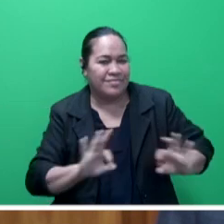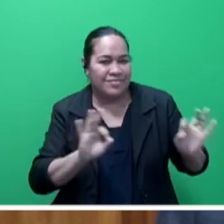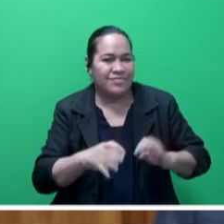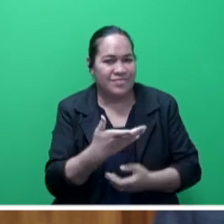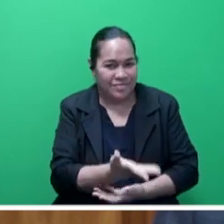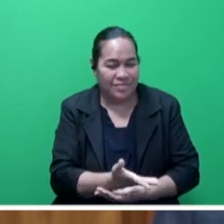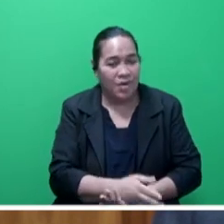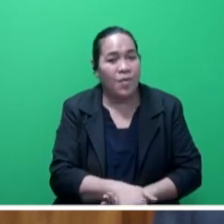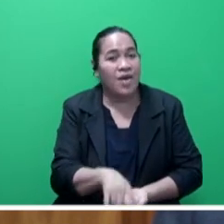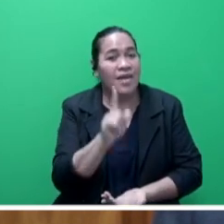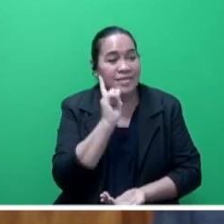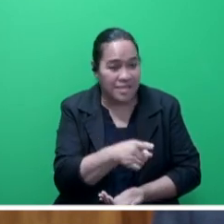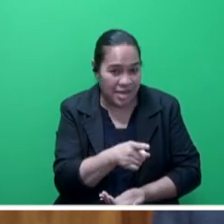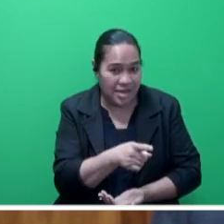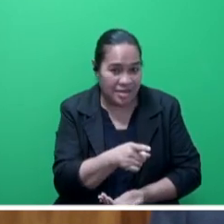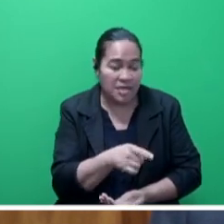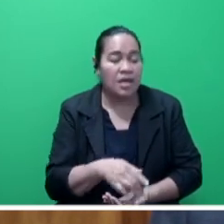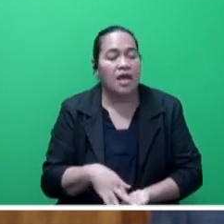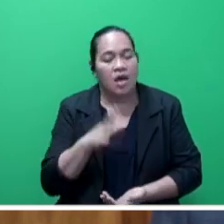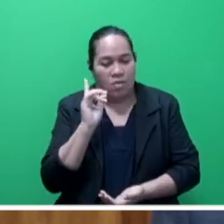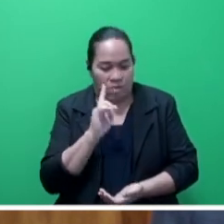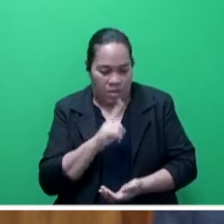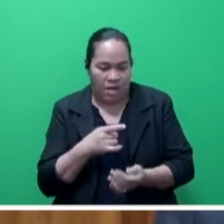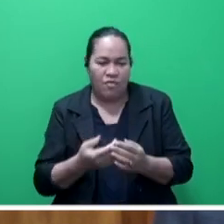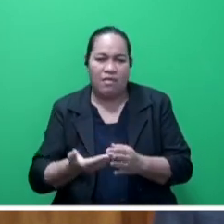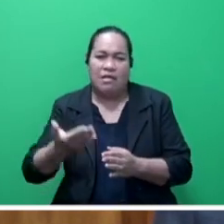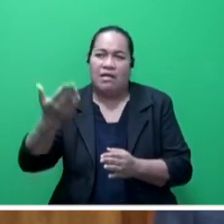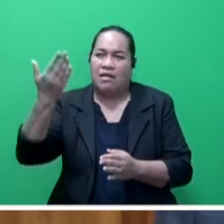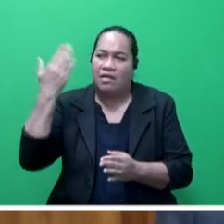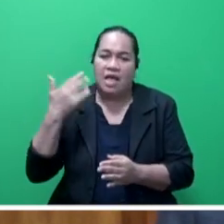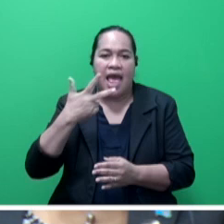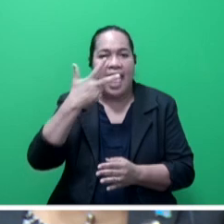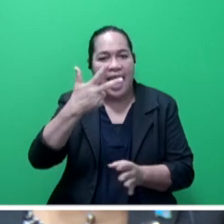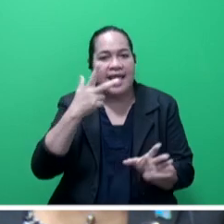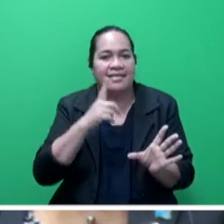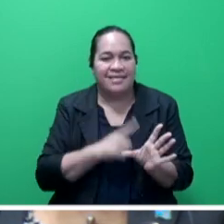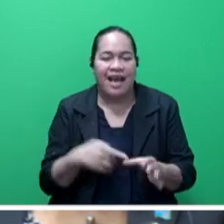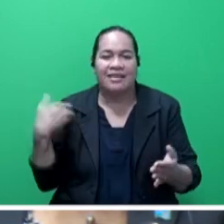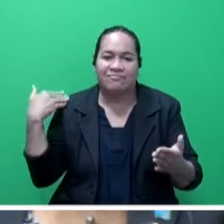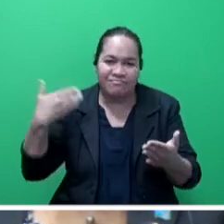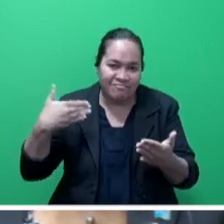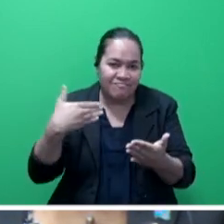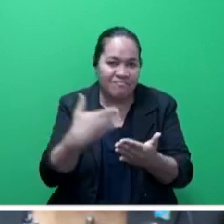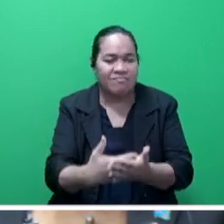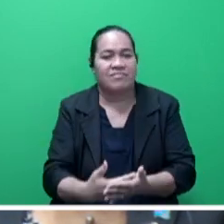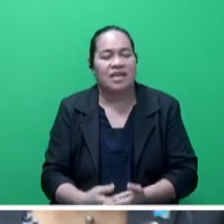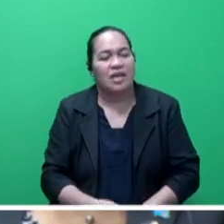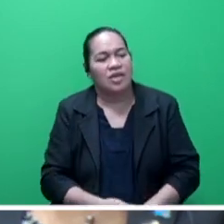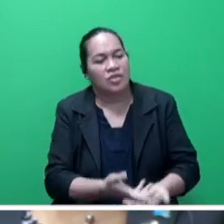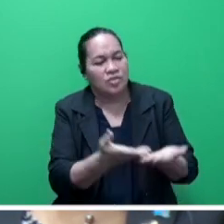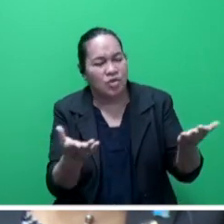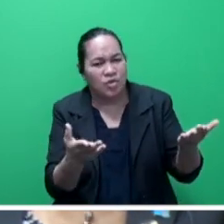That, Mr. Speaker, sir, has been the case for the last 8 years, Honourable Speaker, sir. They are